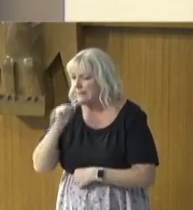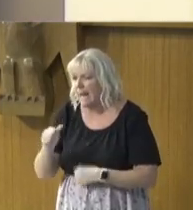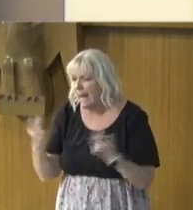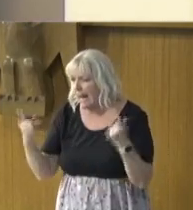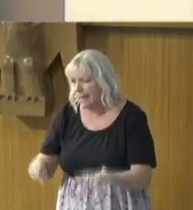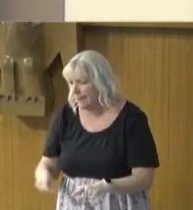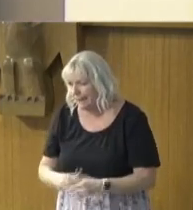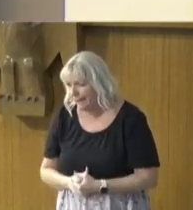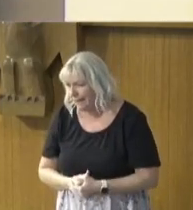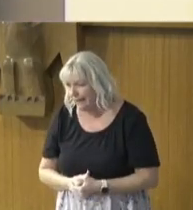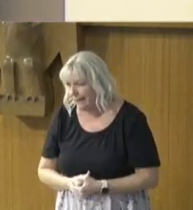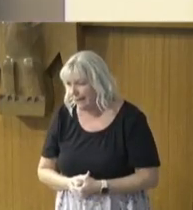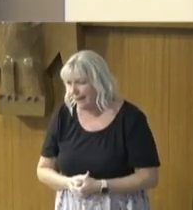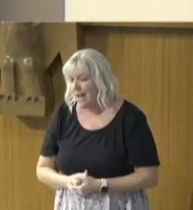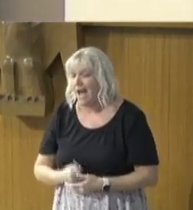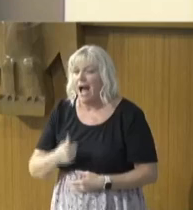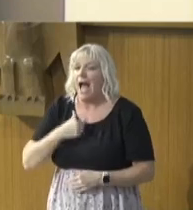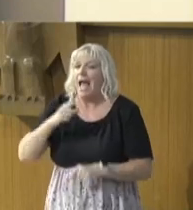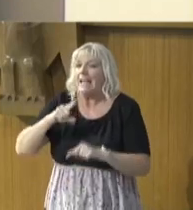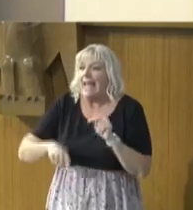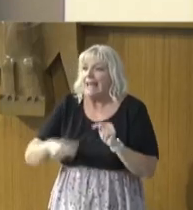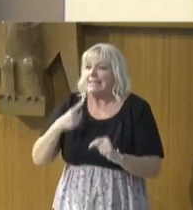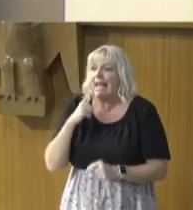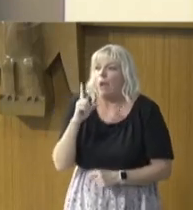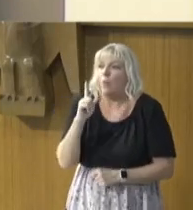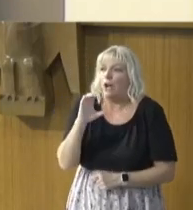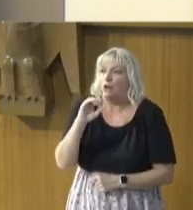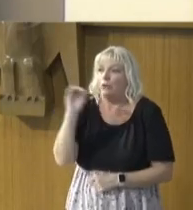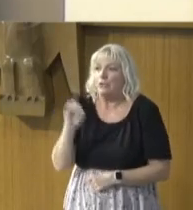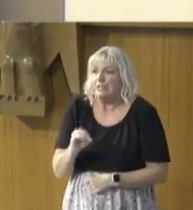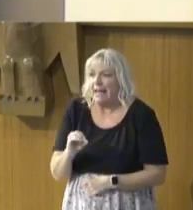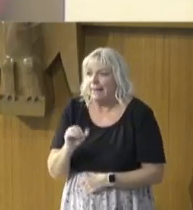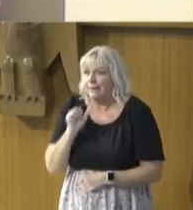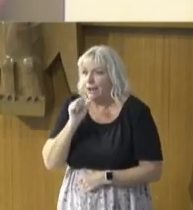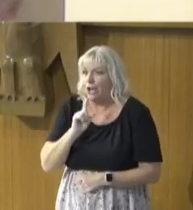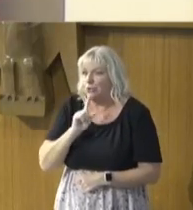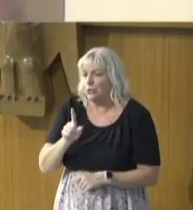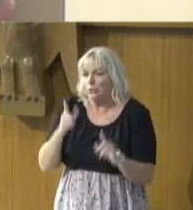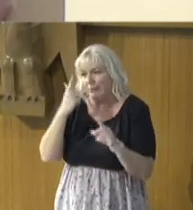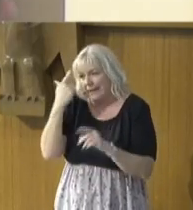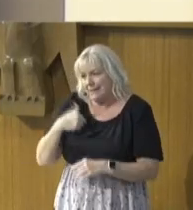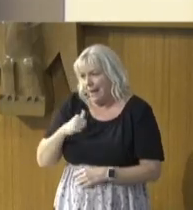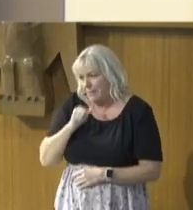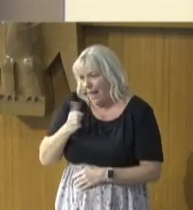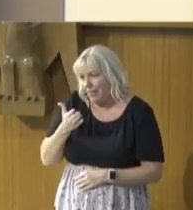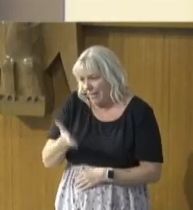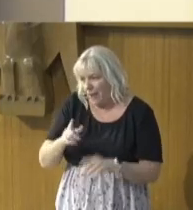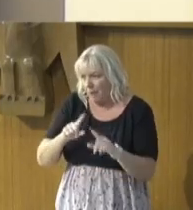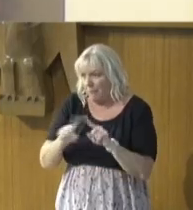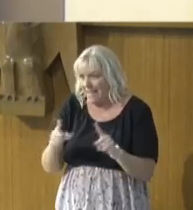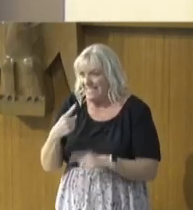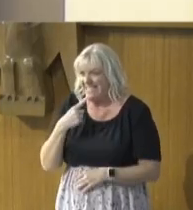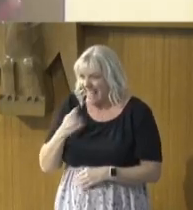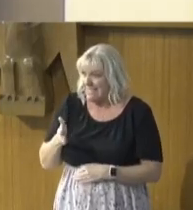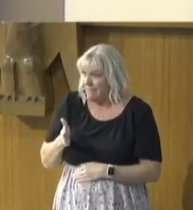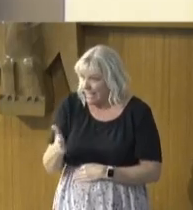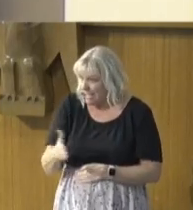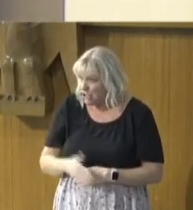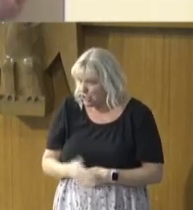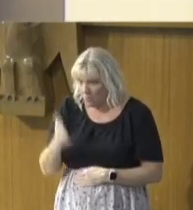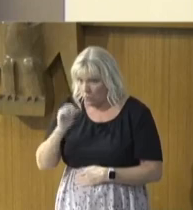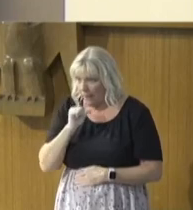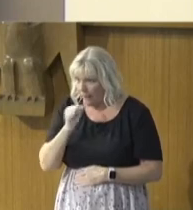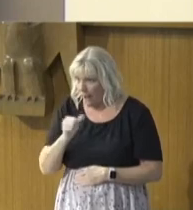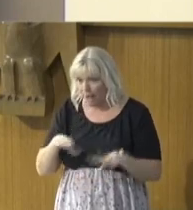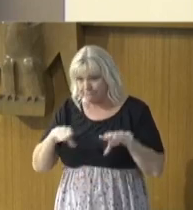I won't say it for sure didn't happen because I wasn't there. But let's just call a fish a fish and be okay with the fact